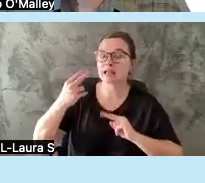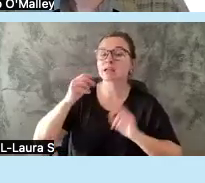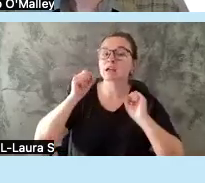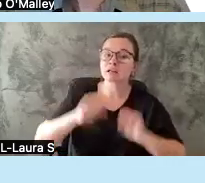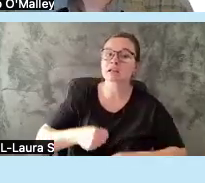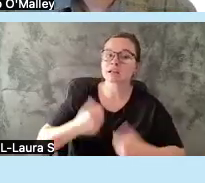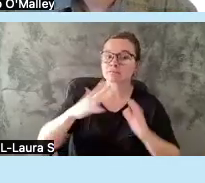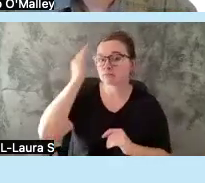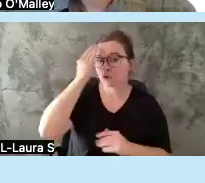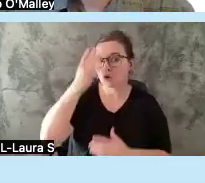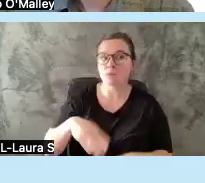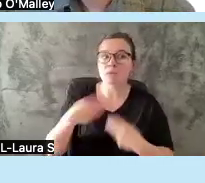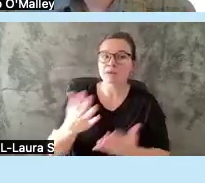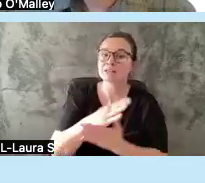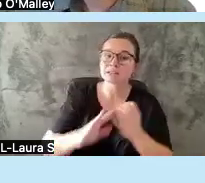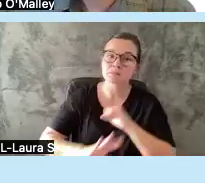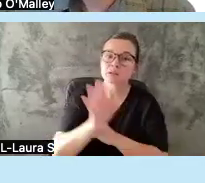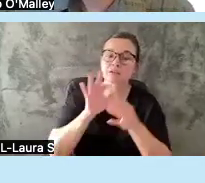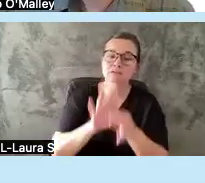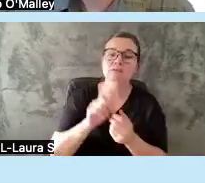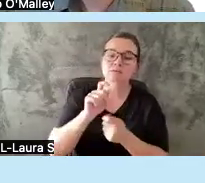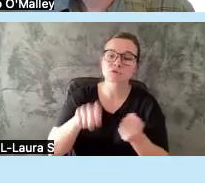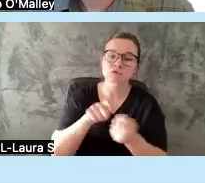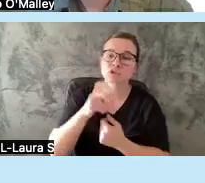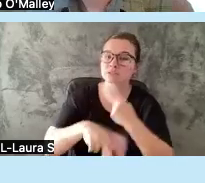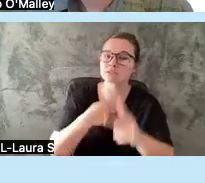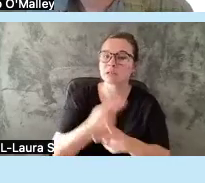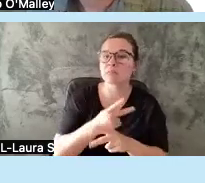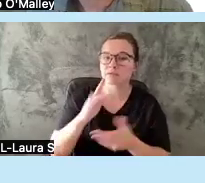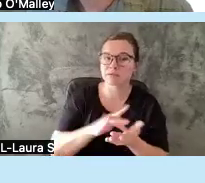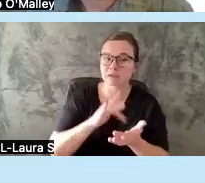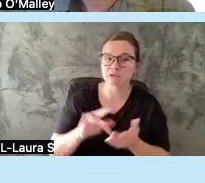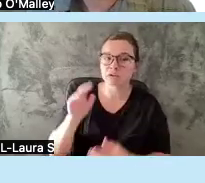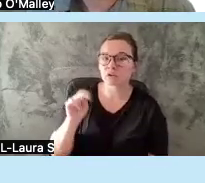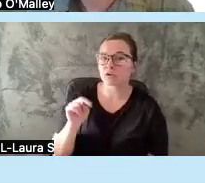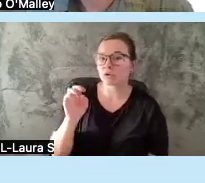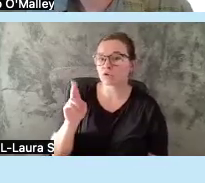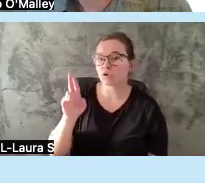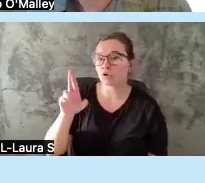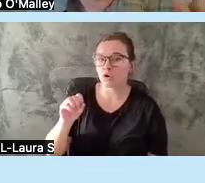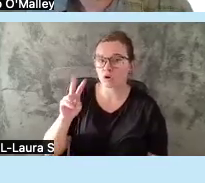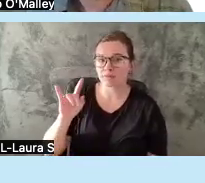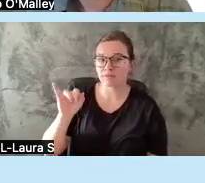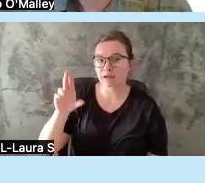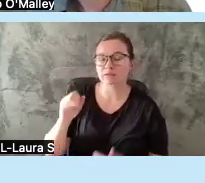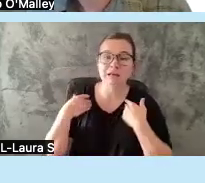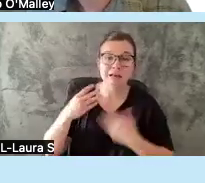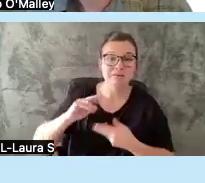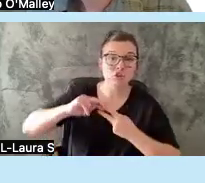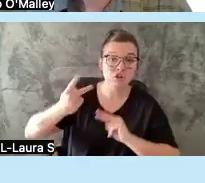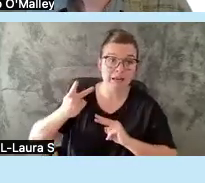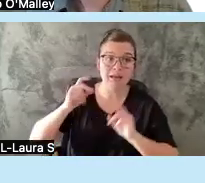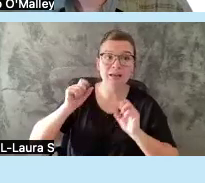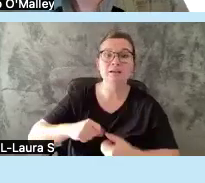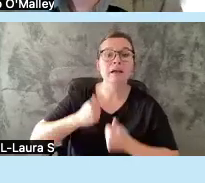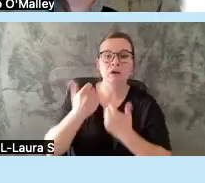example, provide some protection against certain types of infection. For example, norovirus infection, we know that there's a genetic variant that provides protection for